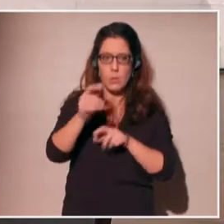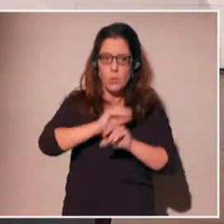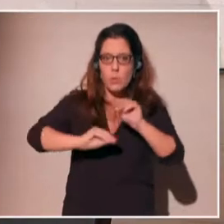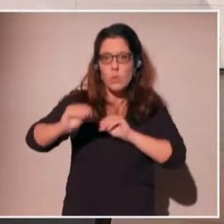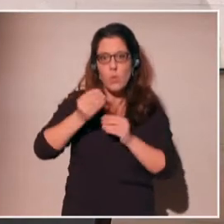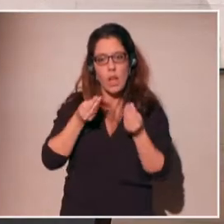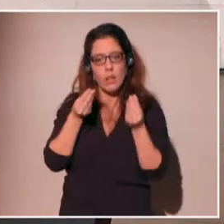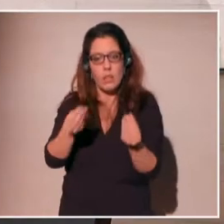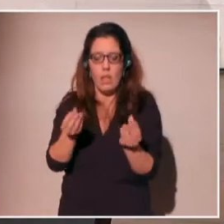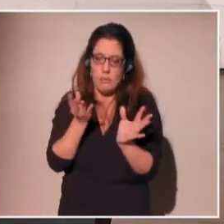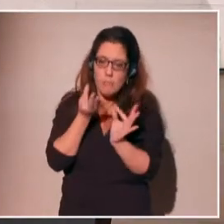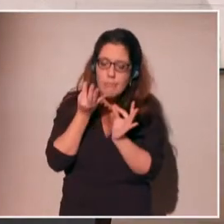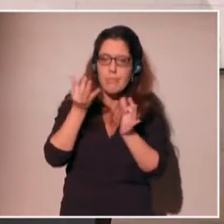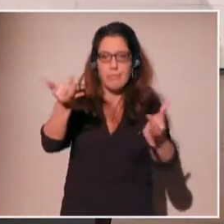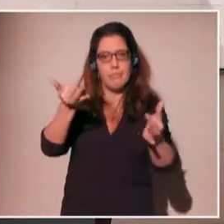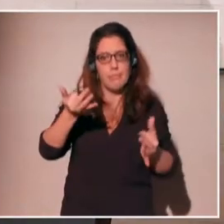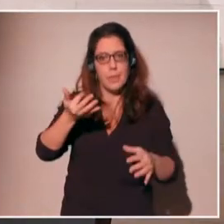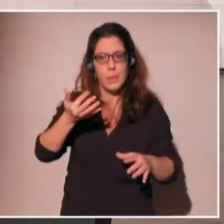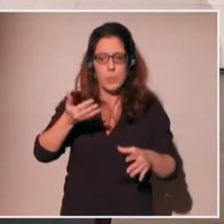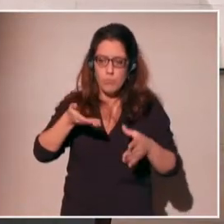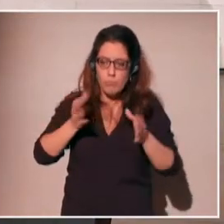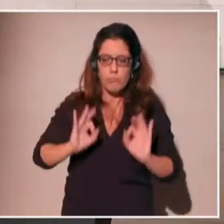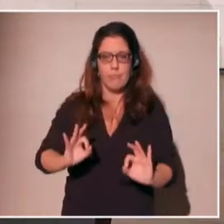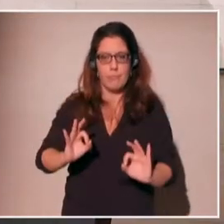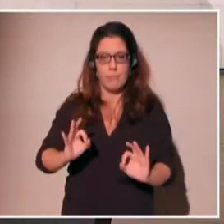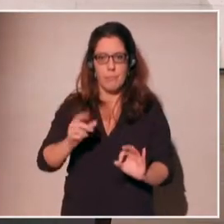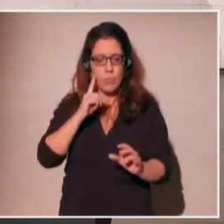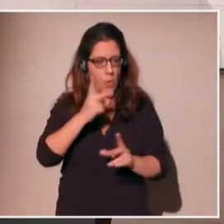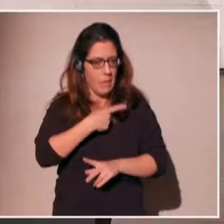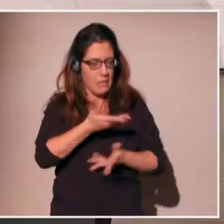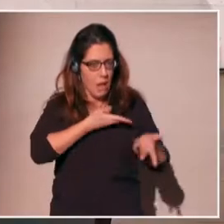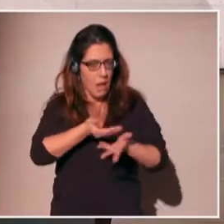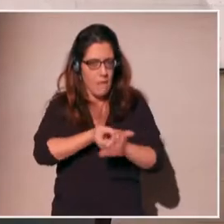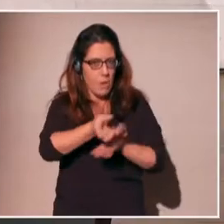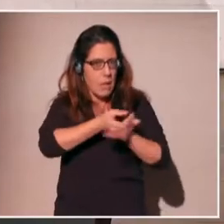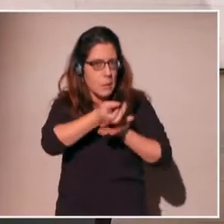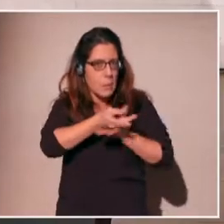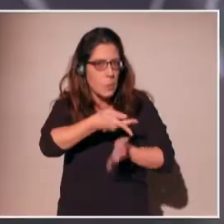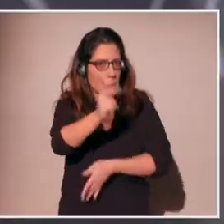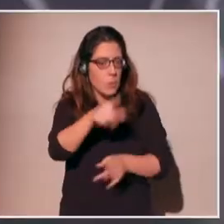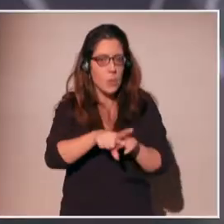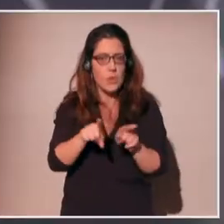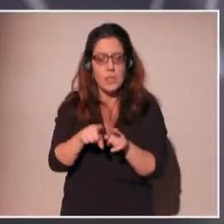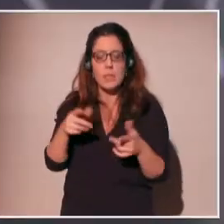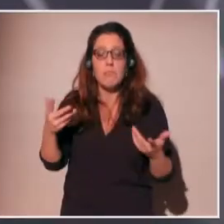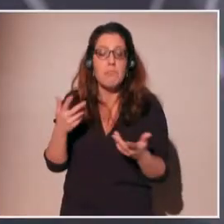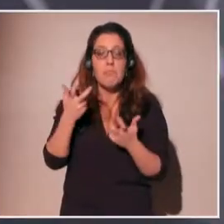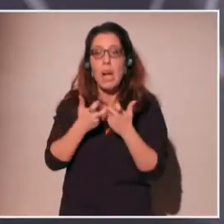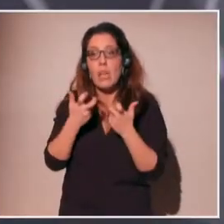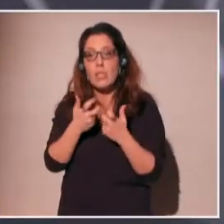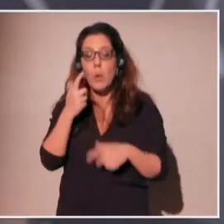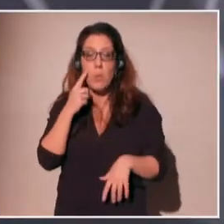to doctors, or to help remind them in critical steps of surgery or care